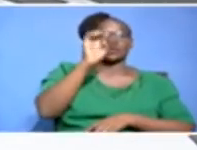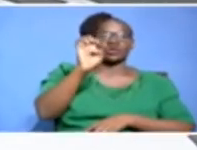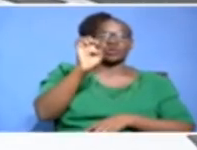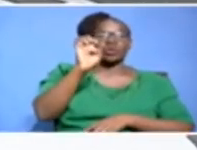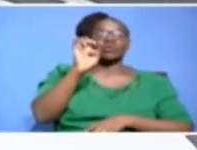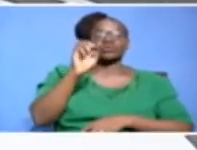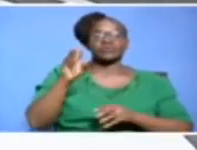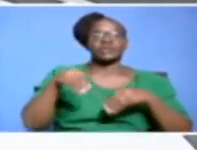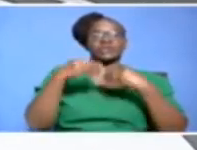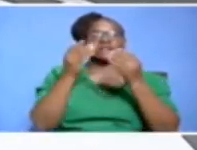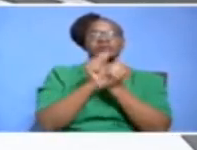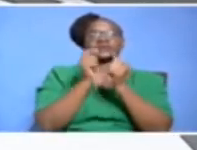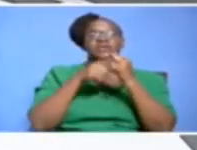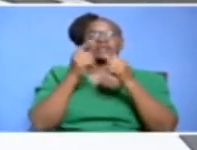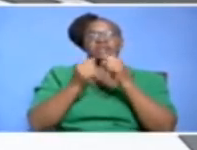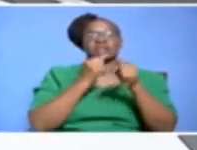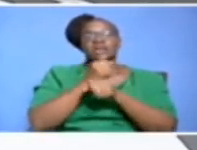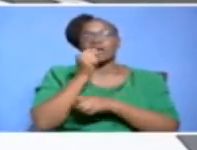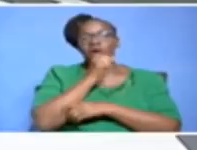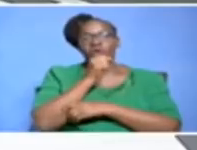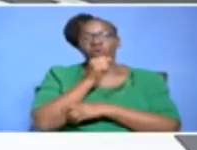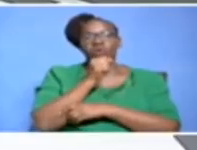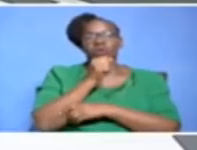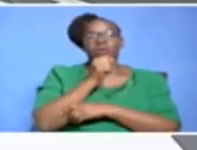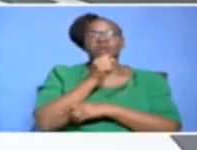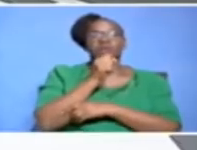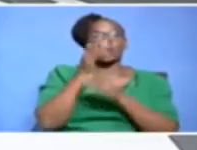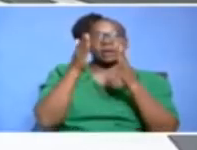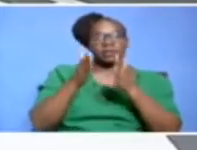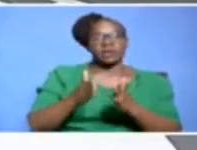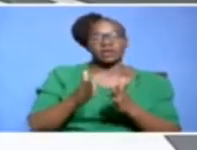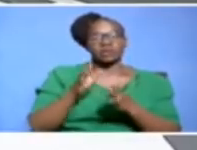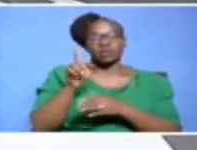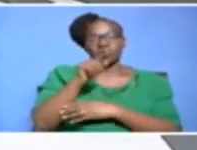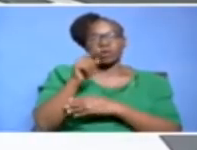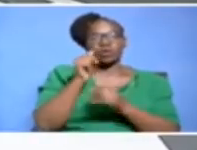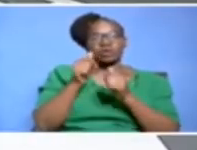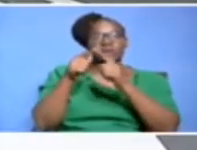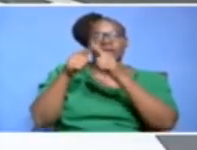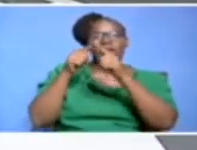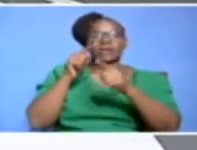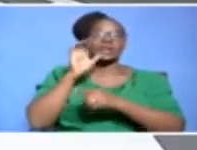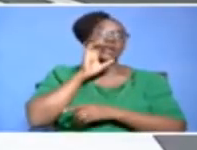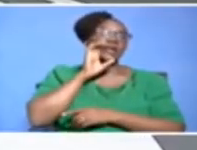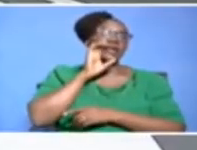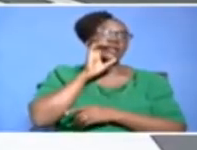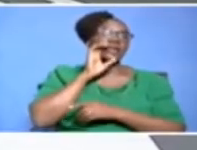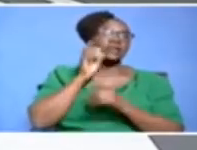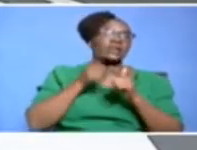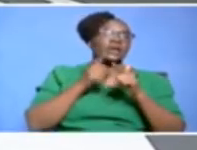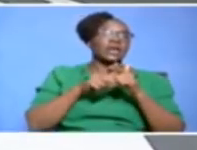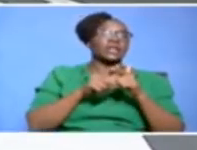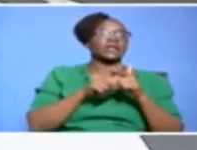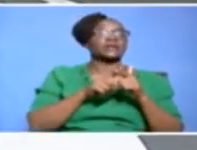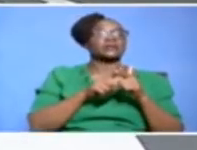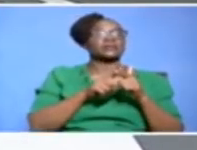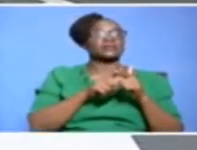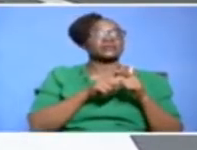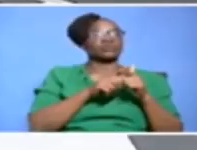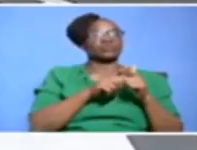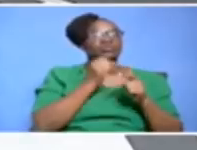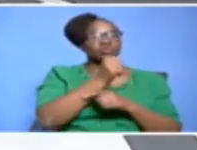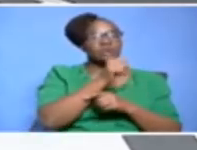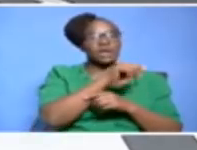basically gave a 16-year-old convict who was accused of murdering his cousin and maiming his other cousin. And he